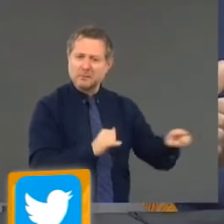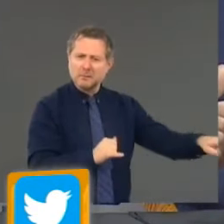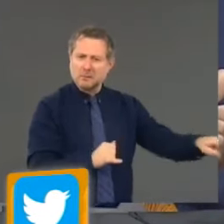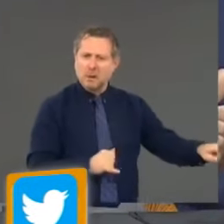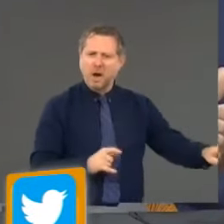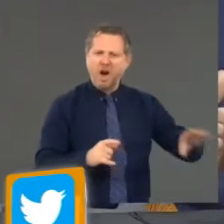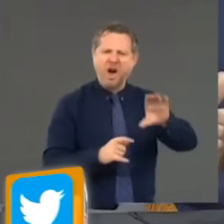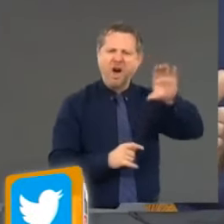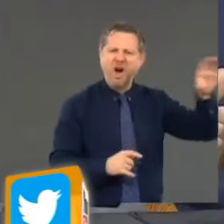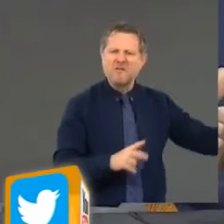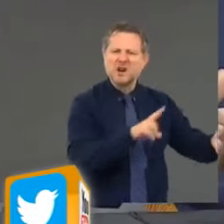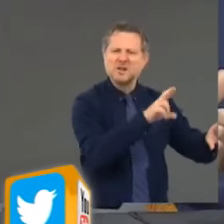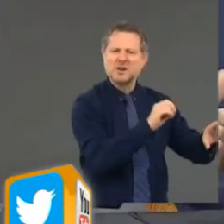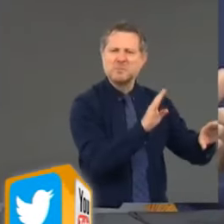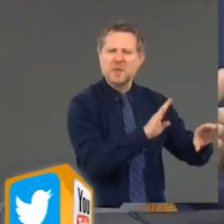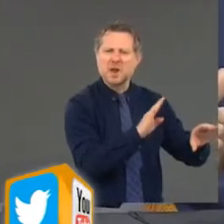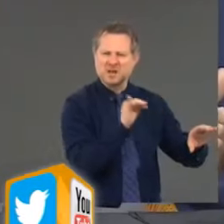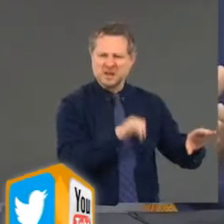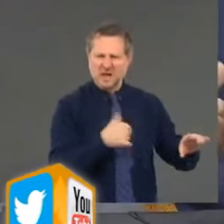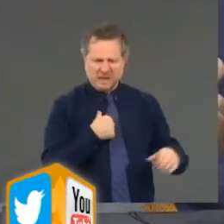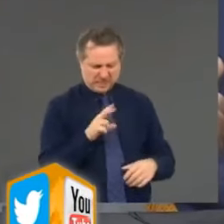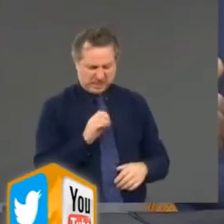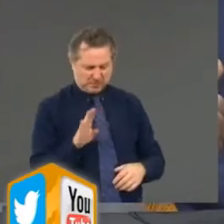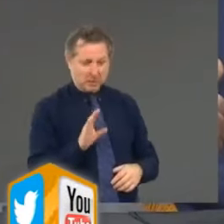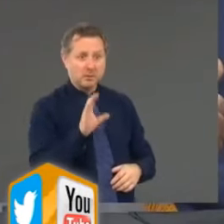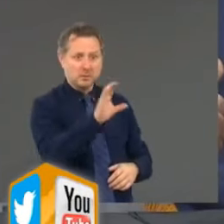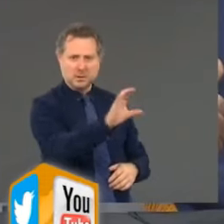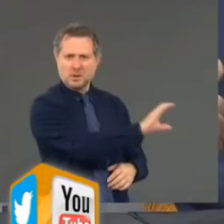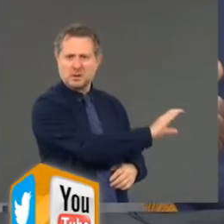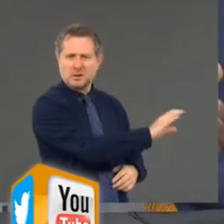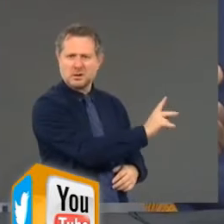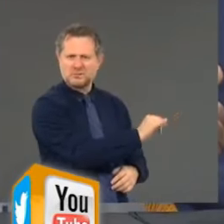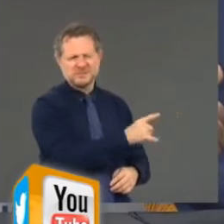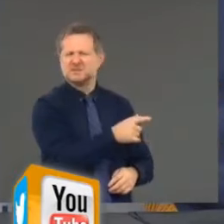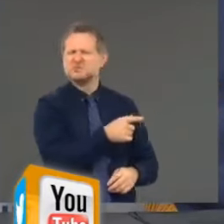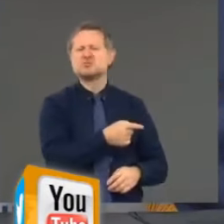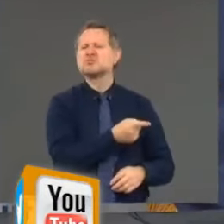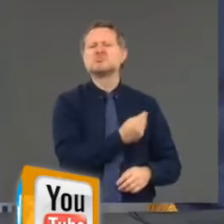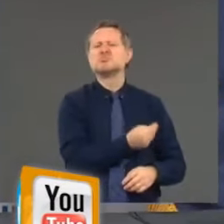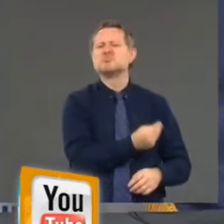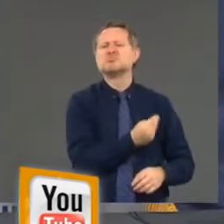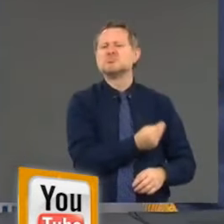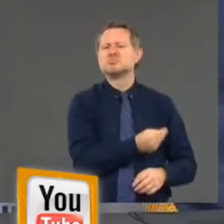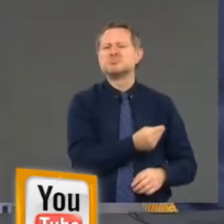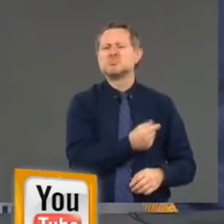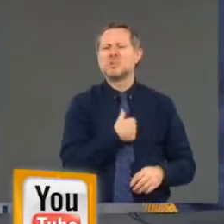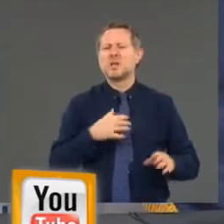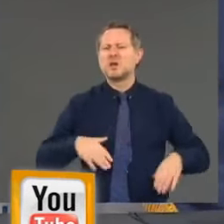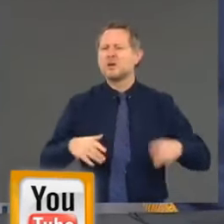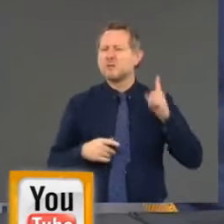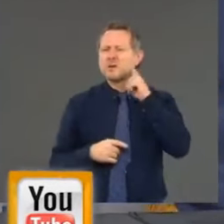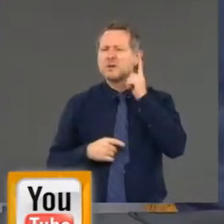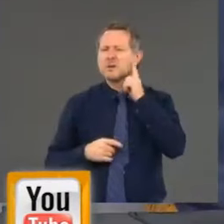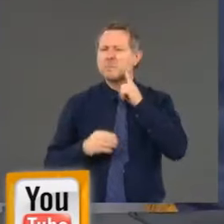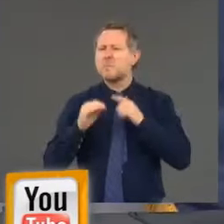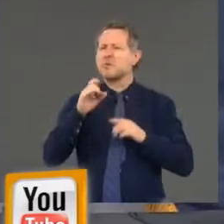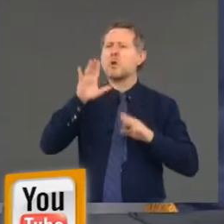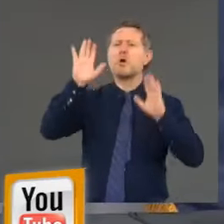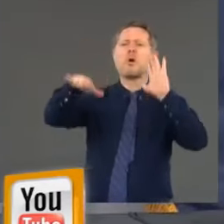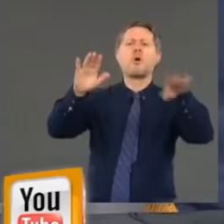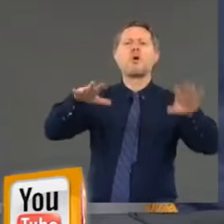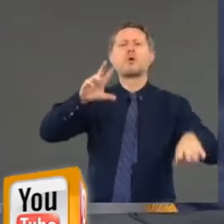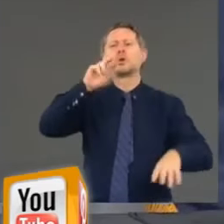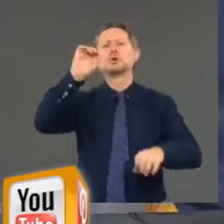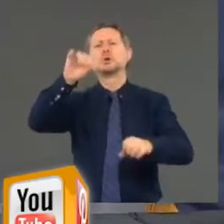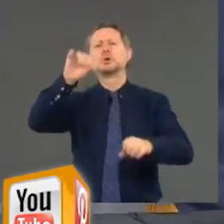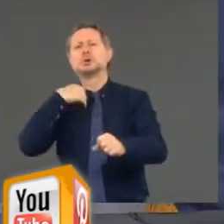year. That's the bailout. I haven't heard him saying for the past 30 years, oh, no, no, no. We